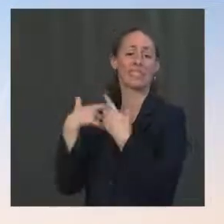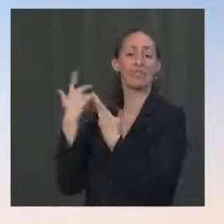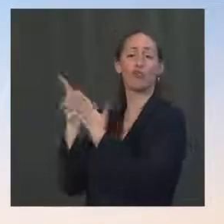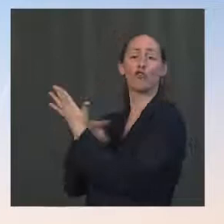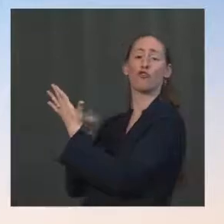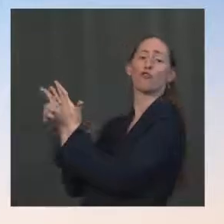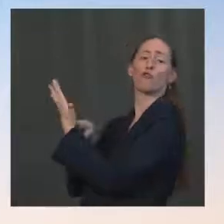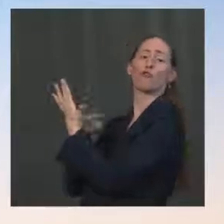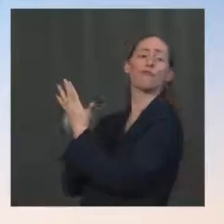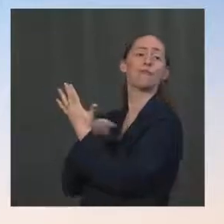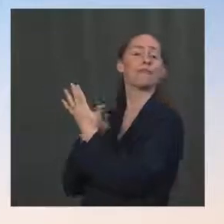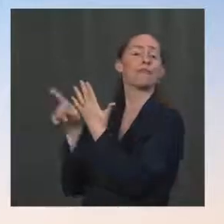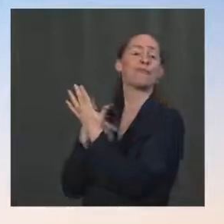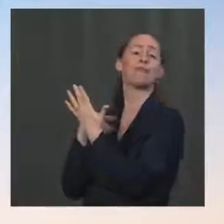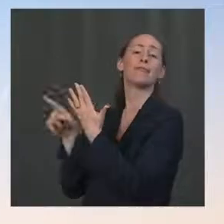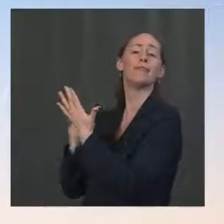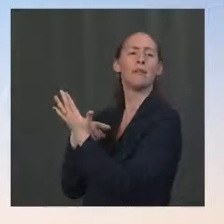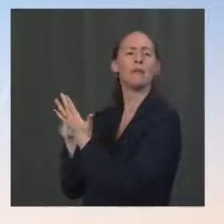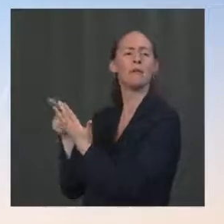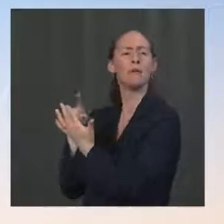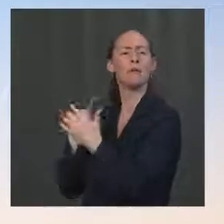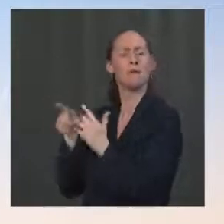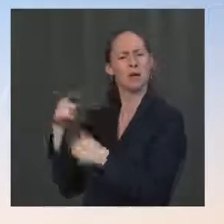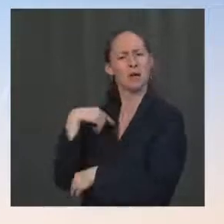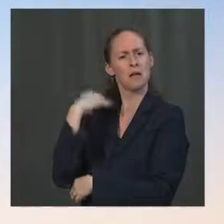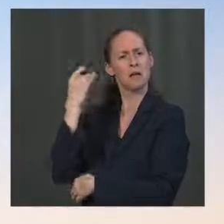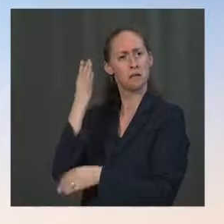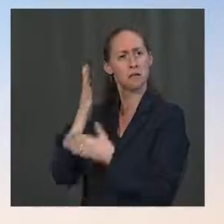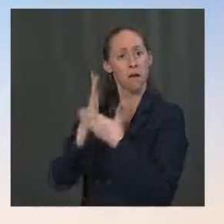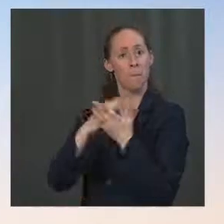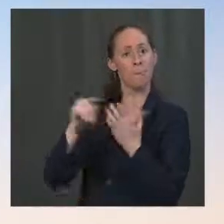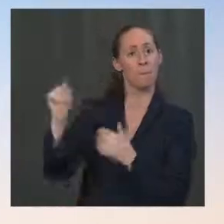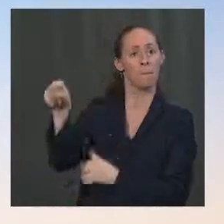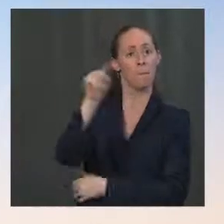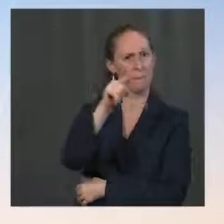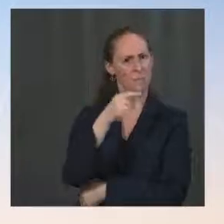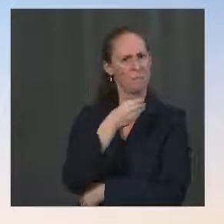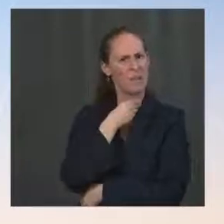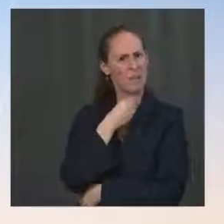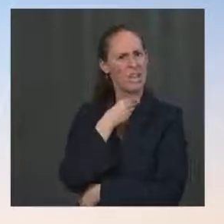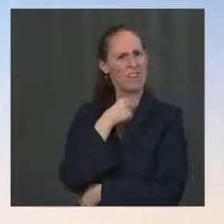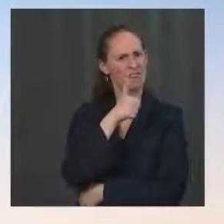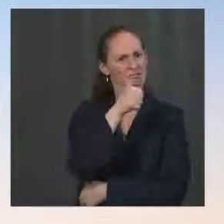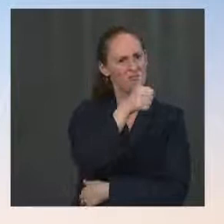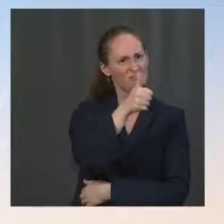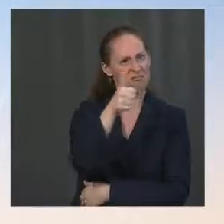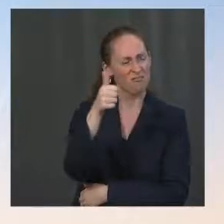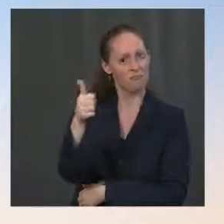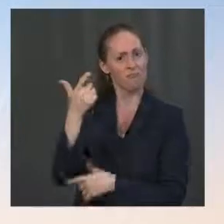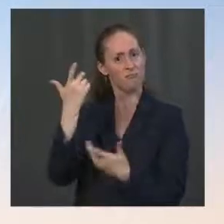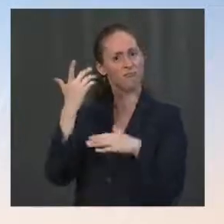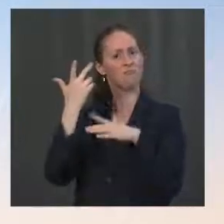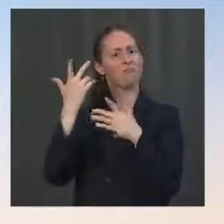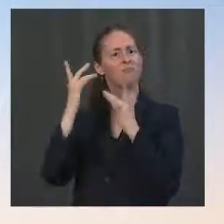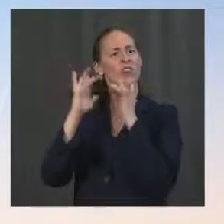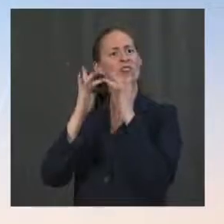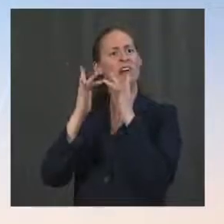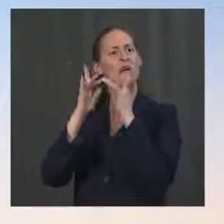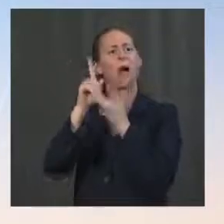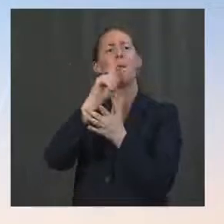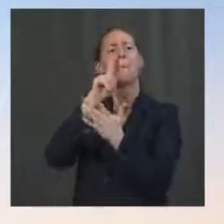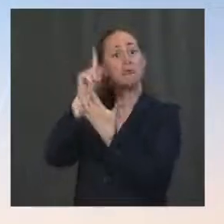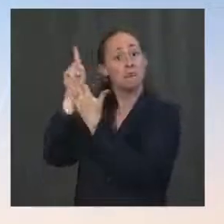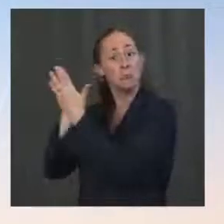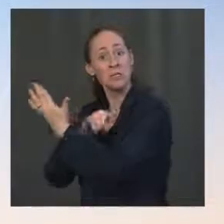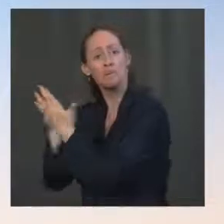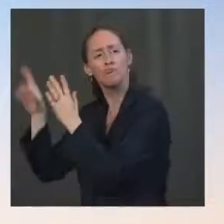but some members of the Marine Corps have taken to social media and they're criticizing not the president, but top generals